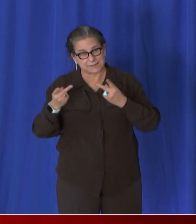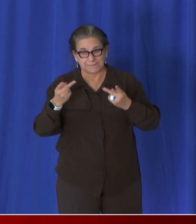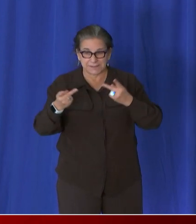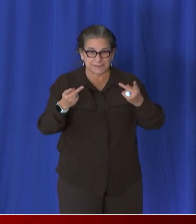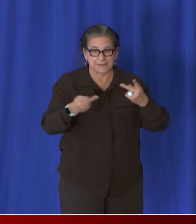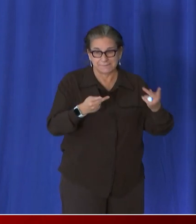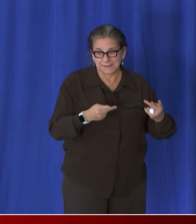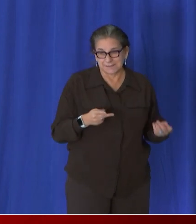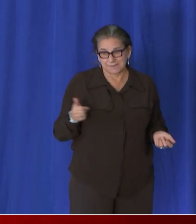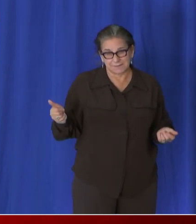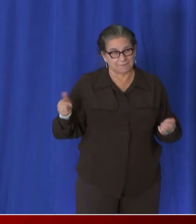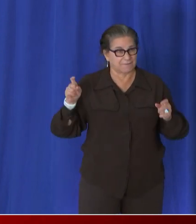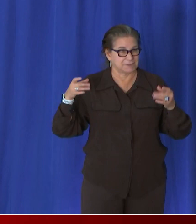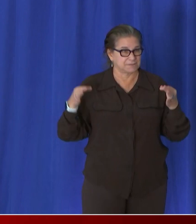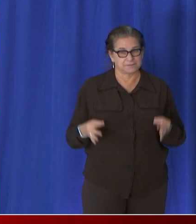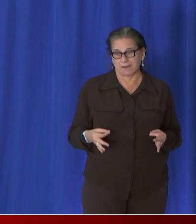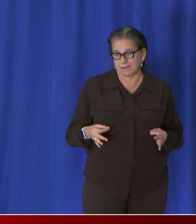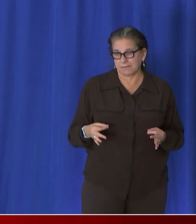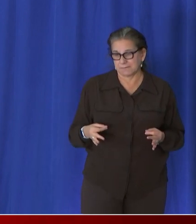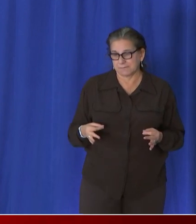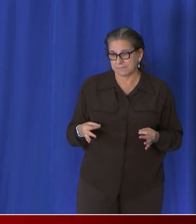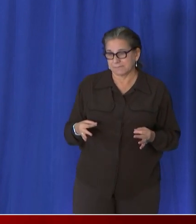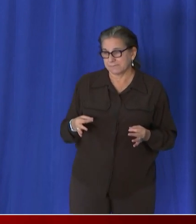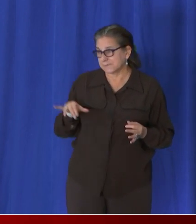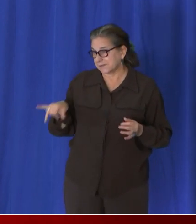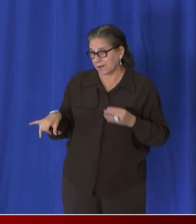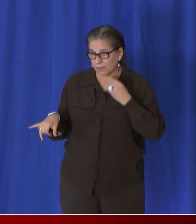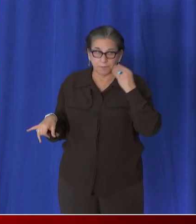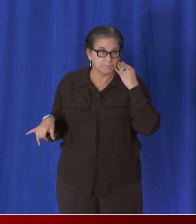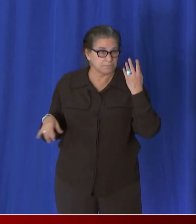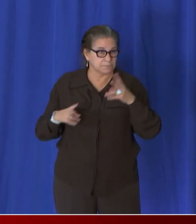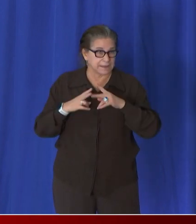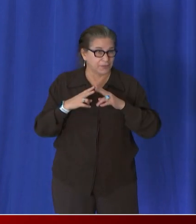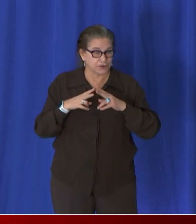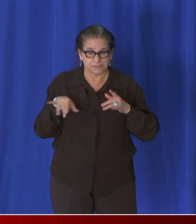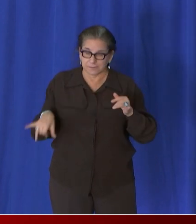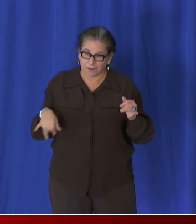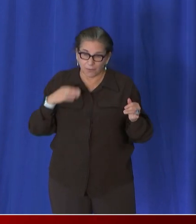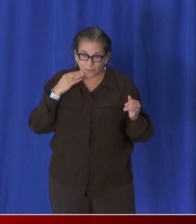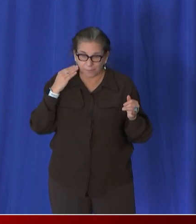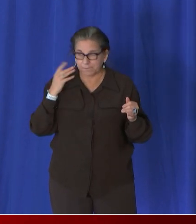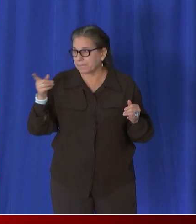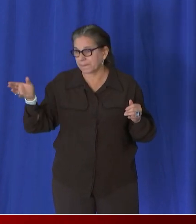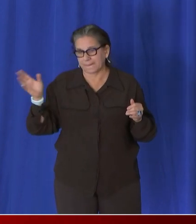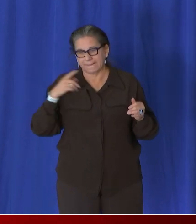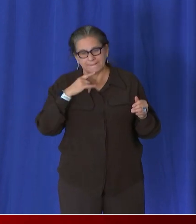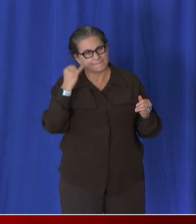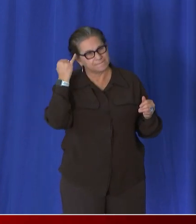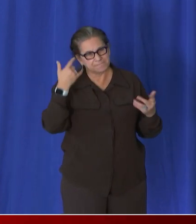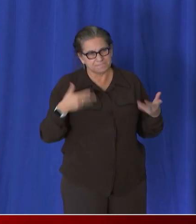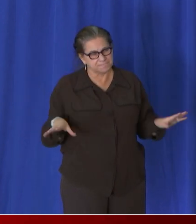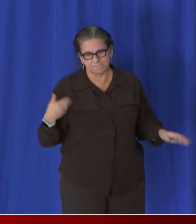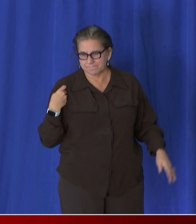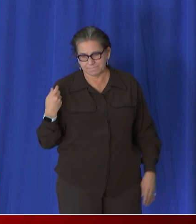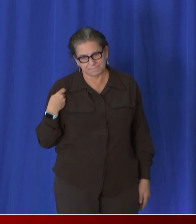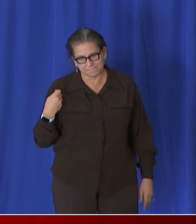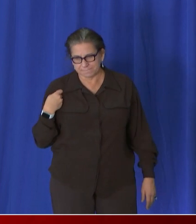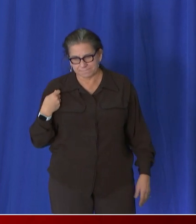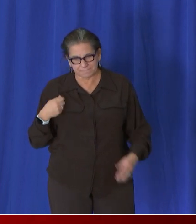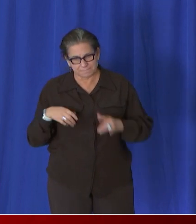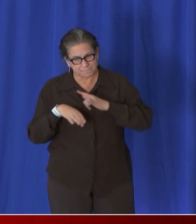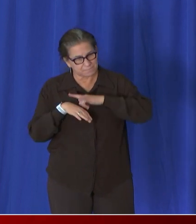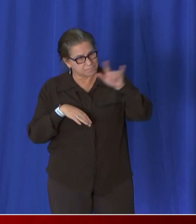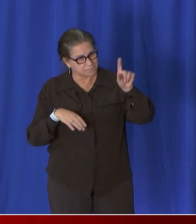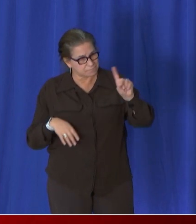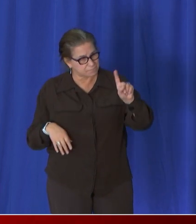in making decisions to travel. So are you telling people if they're not vaccinated, they shouldn't come to D.C.? I'm advising